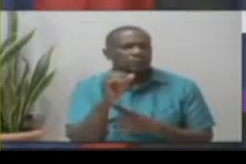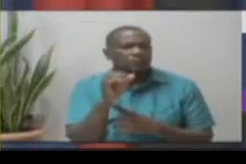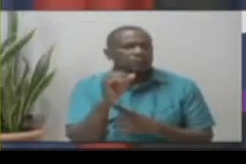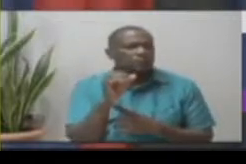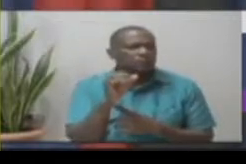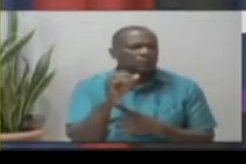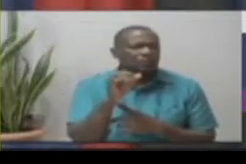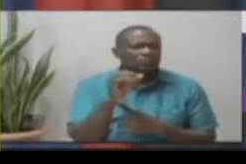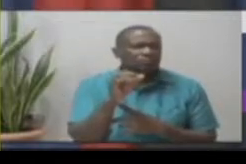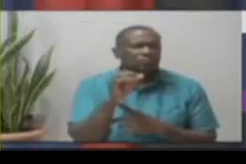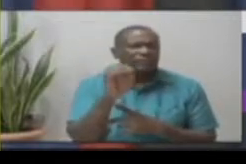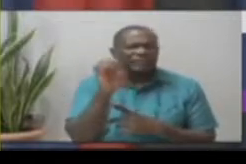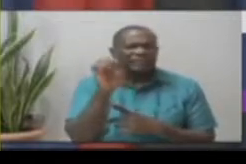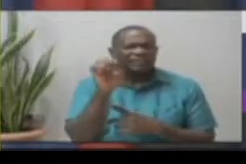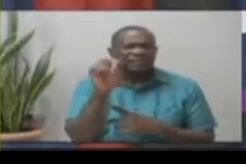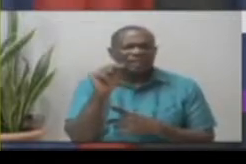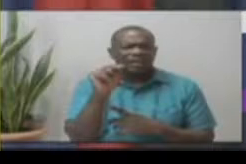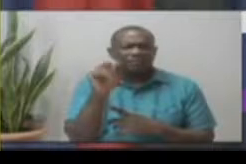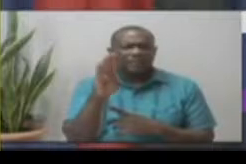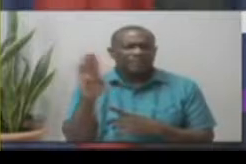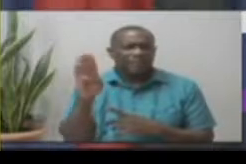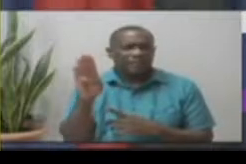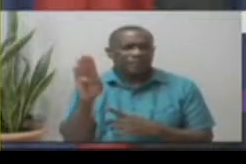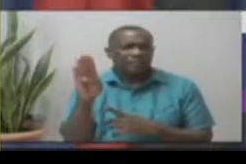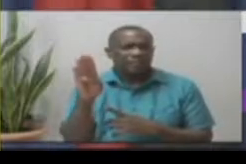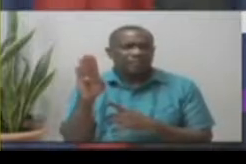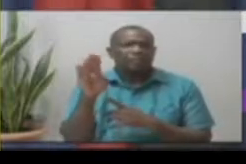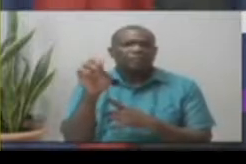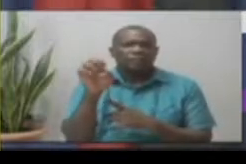EMBD, Estate Management Development Company.